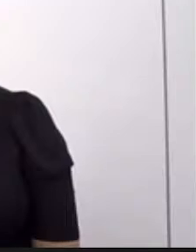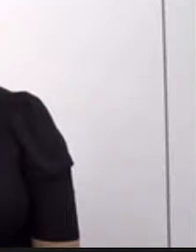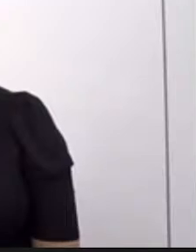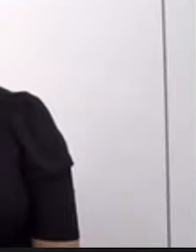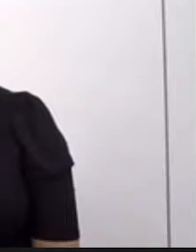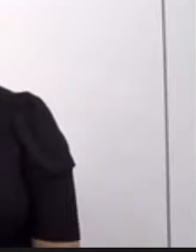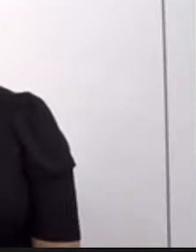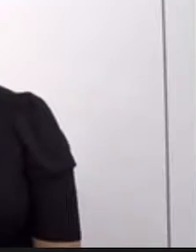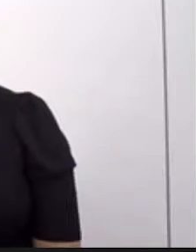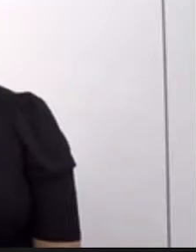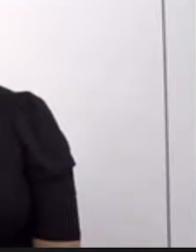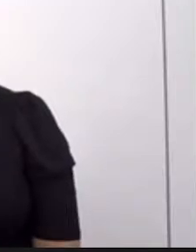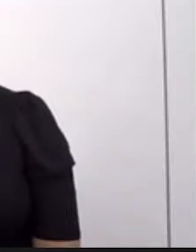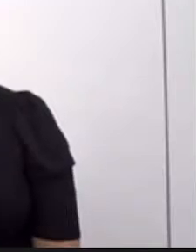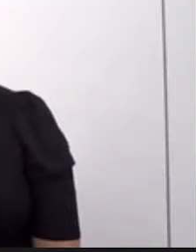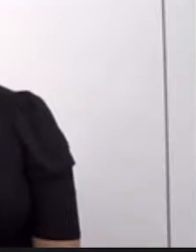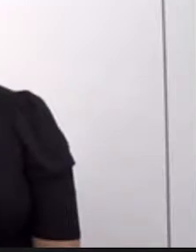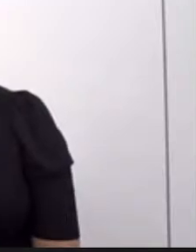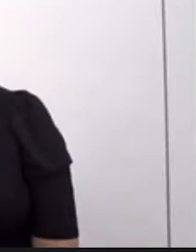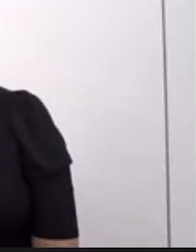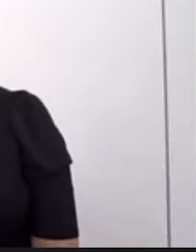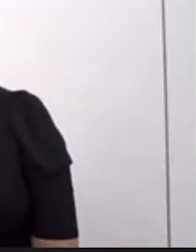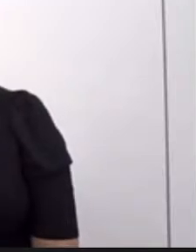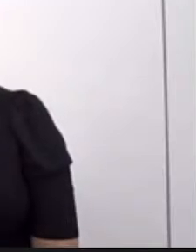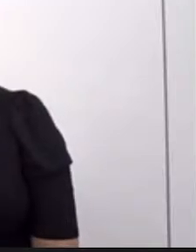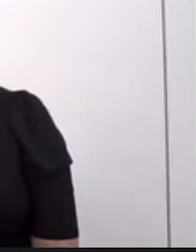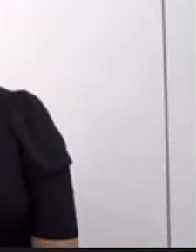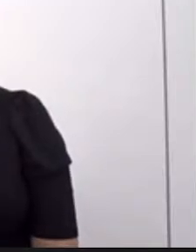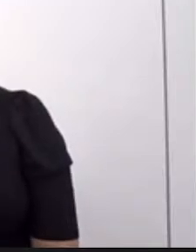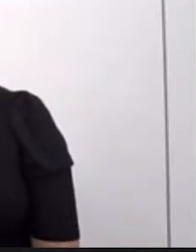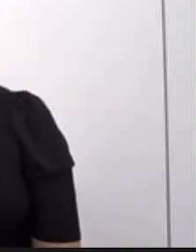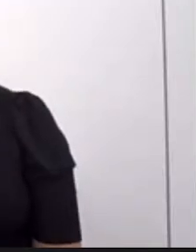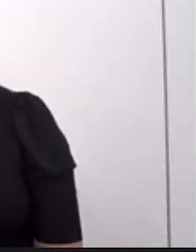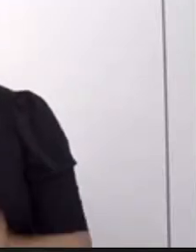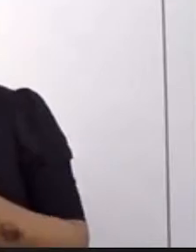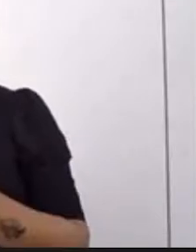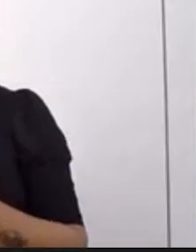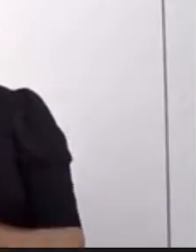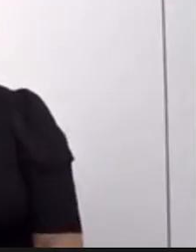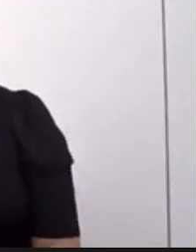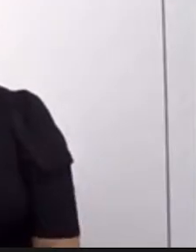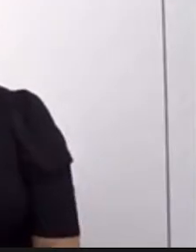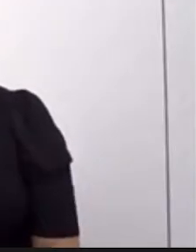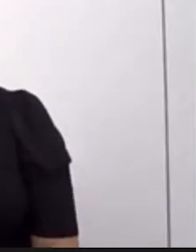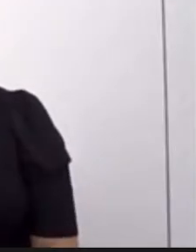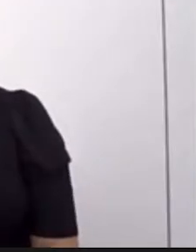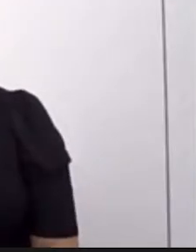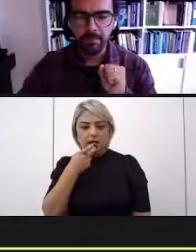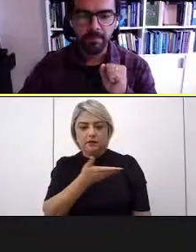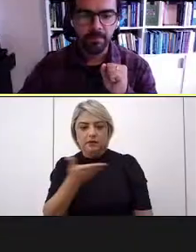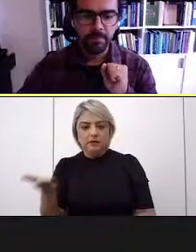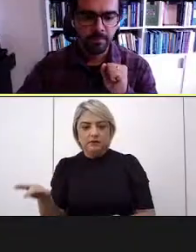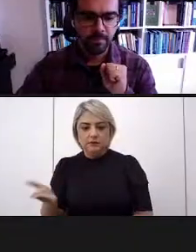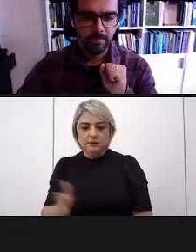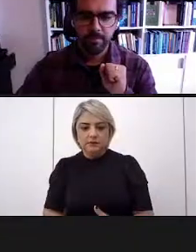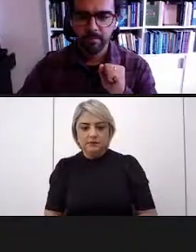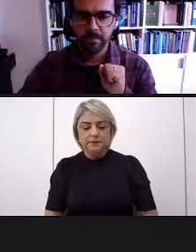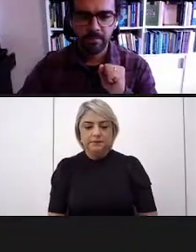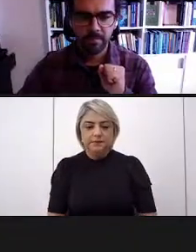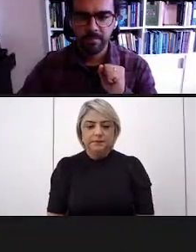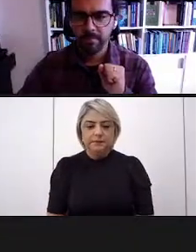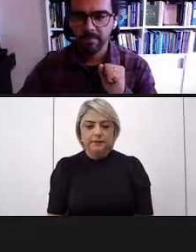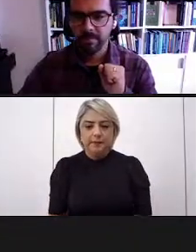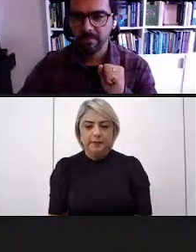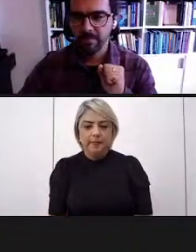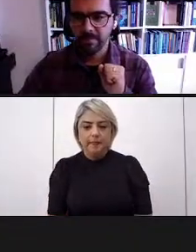much for being here with us, Ève, and the floor is yours. Thank you